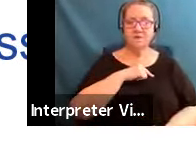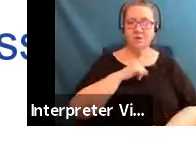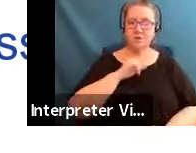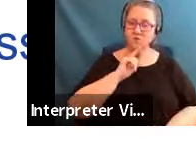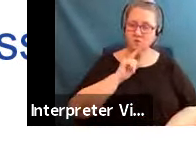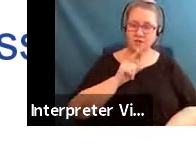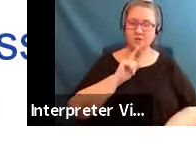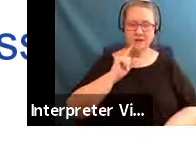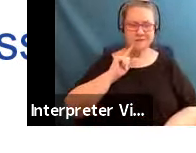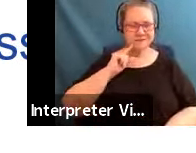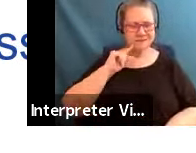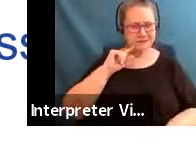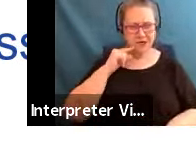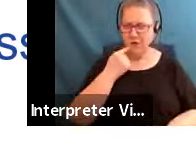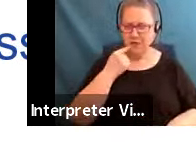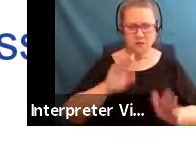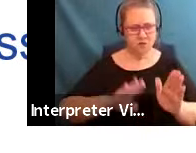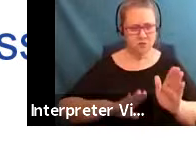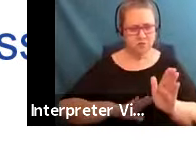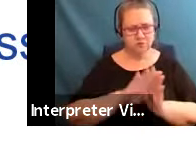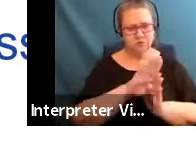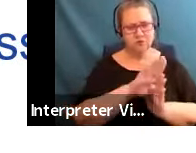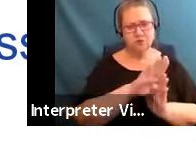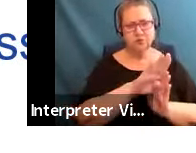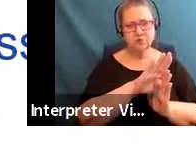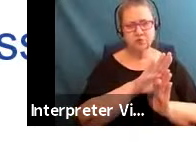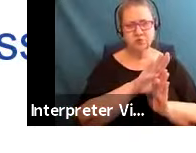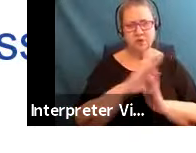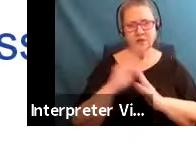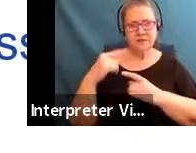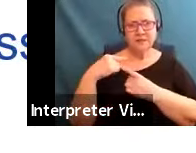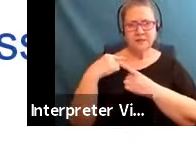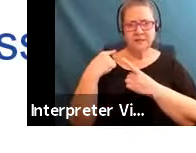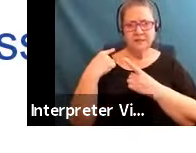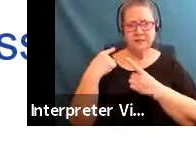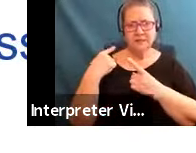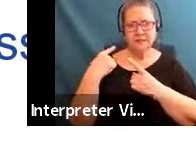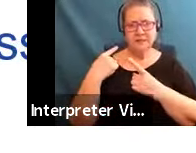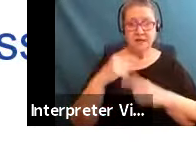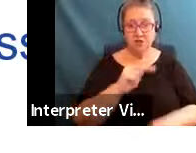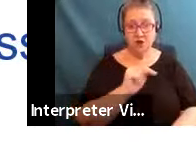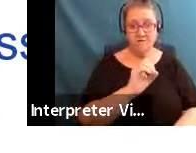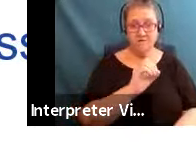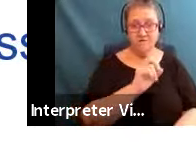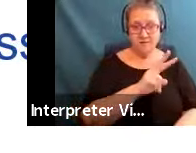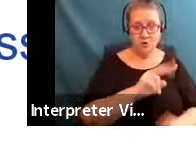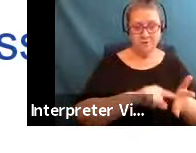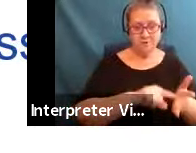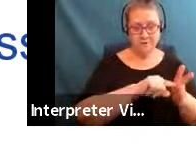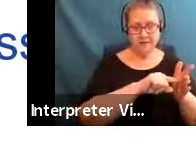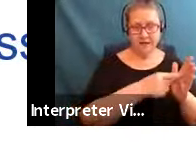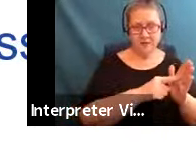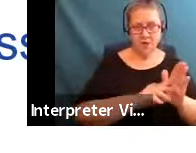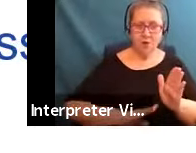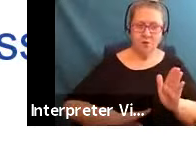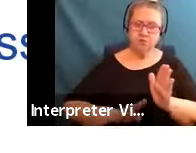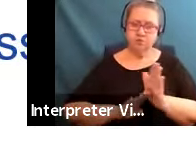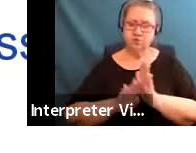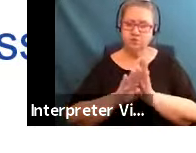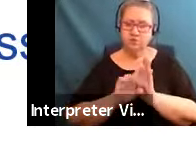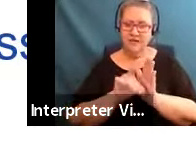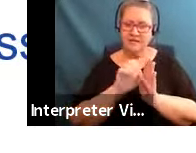serious surge since sort of the gradual increase started in November, really escalated in